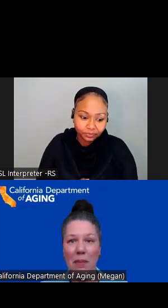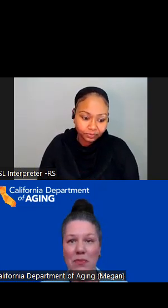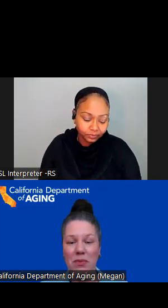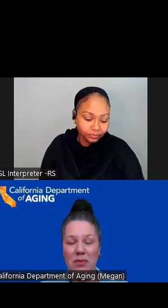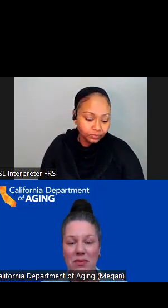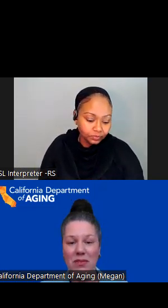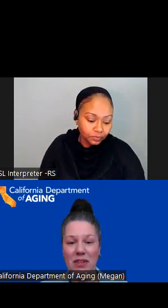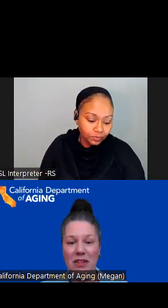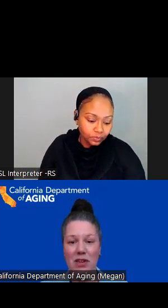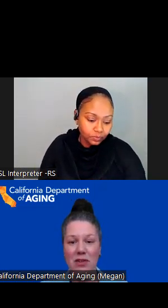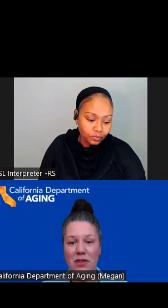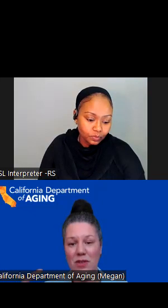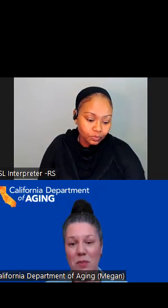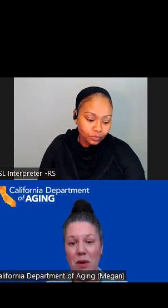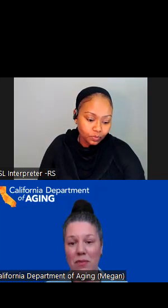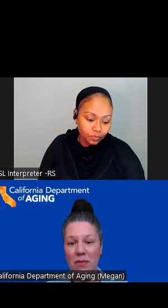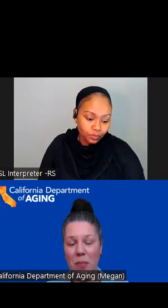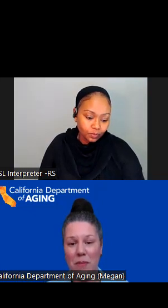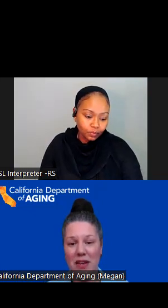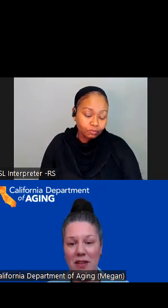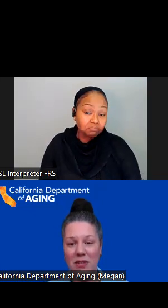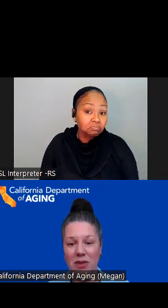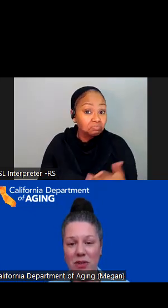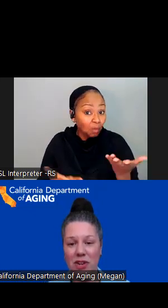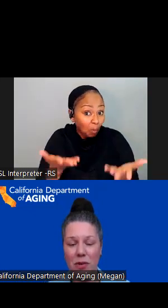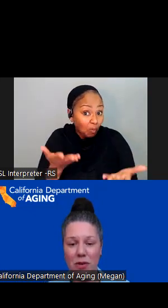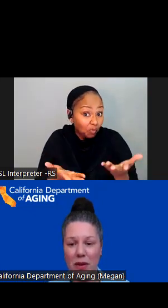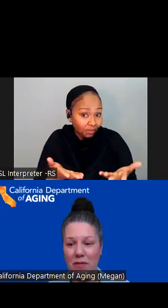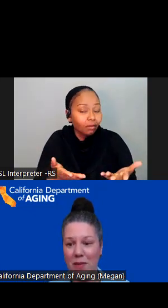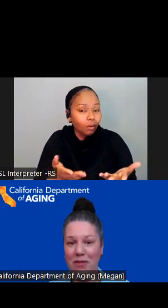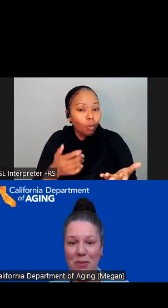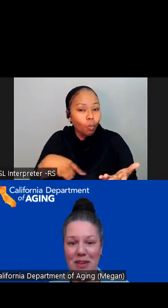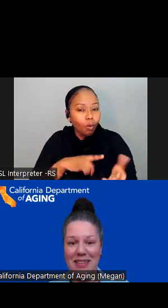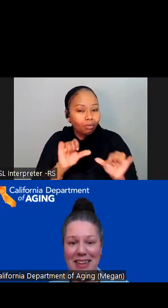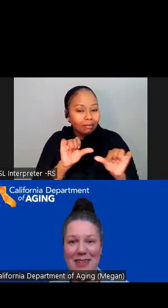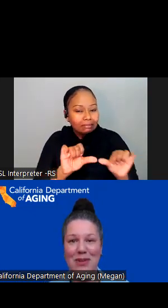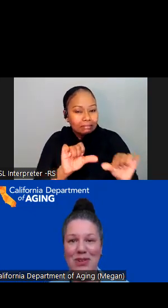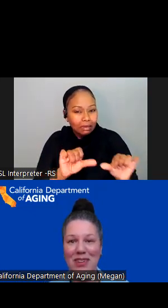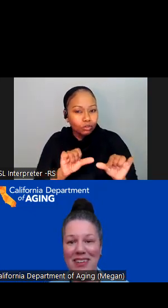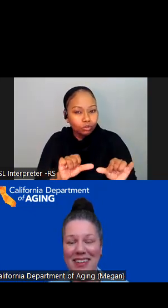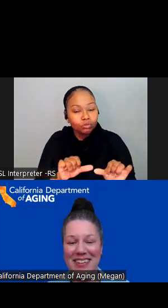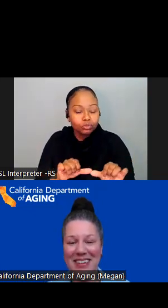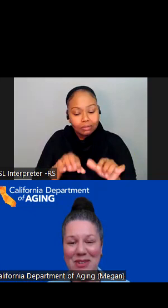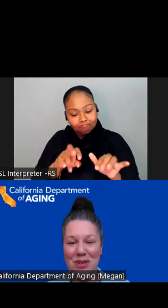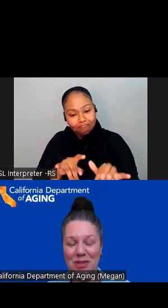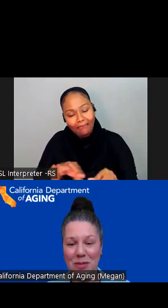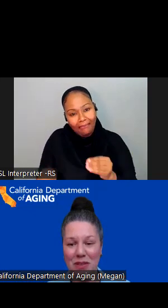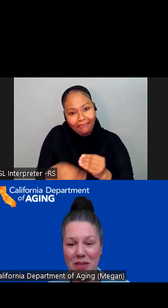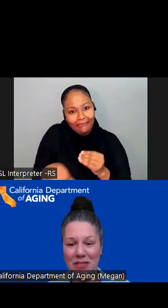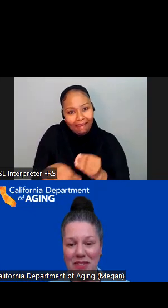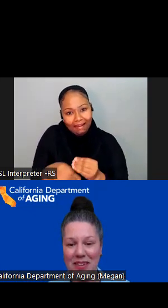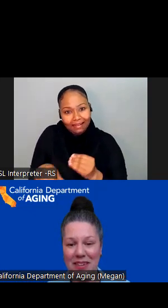And perhaps we'll continue to do this prompt throughout the meeting to encourage anyone who may have come a few minutes late to be sure to